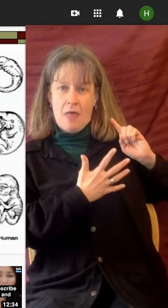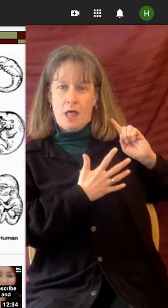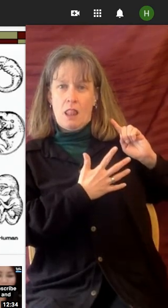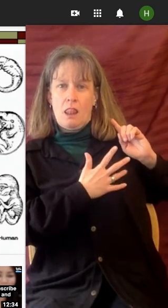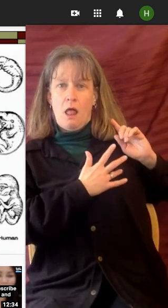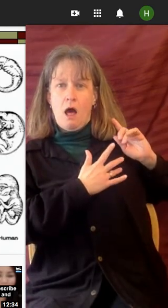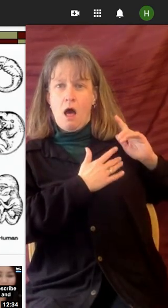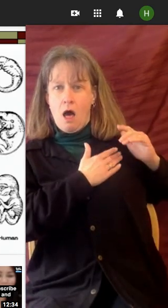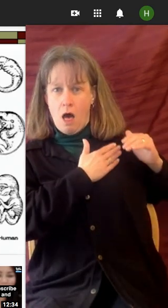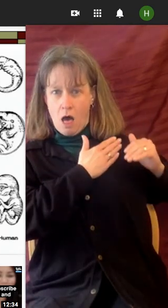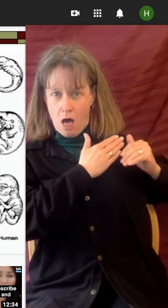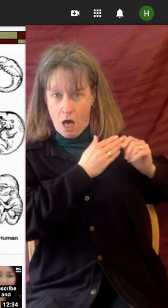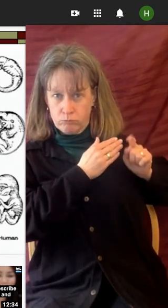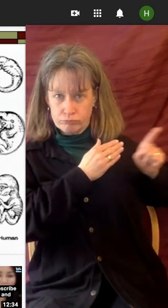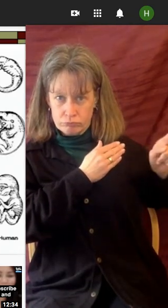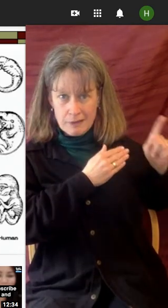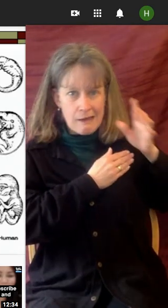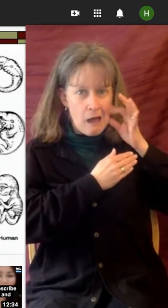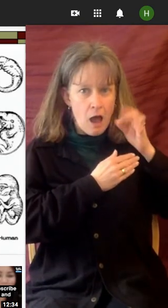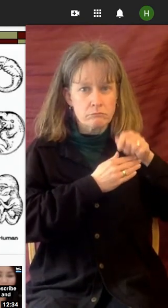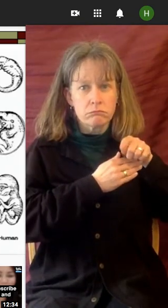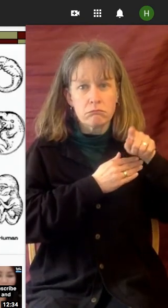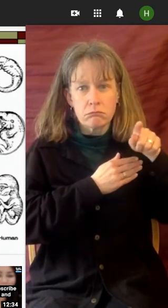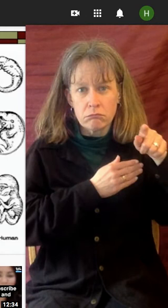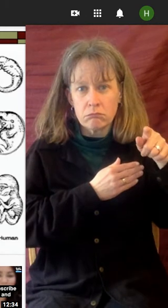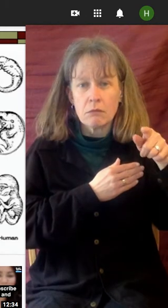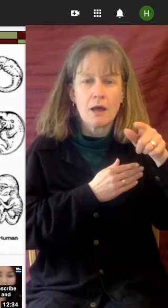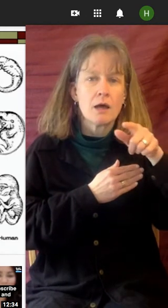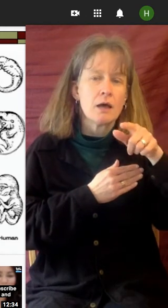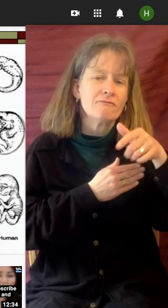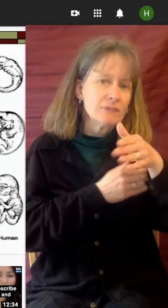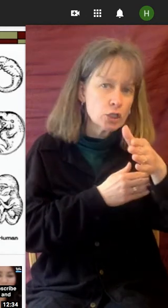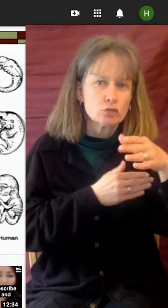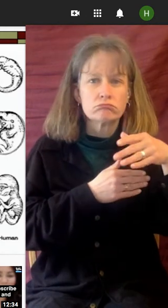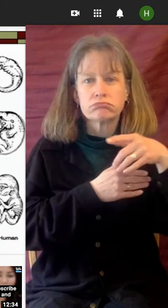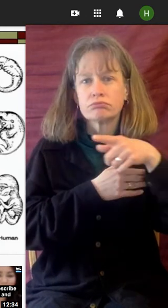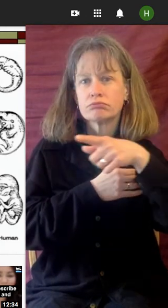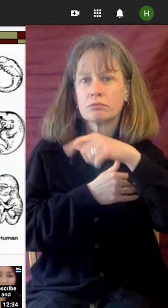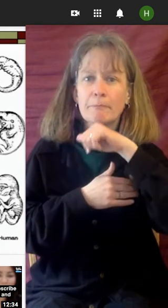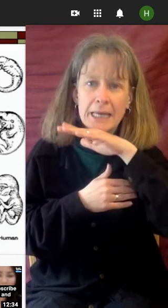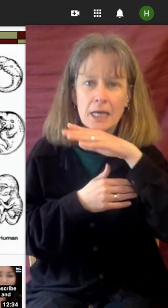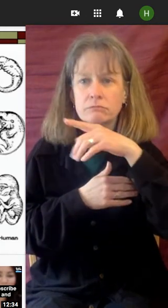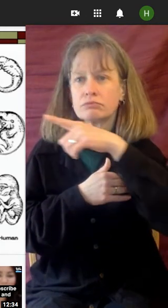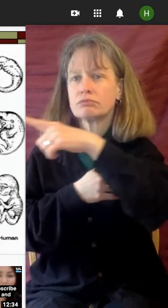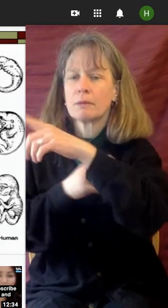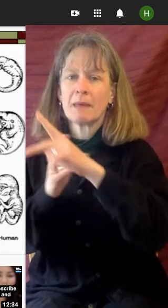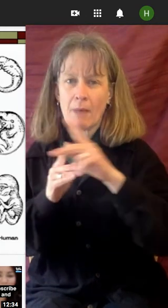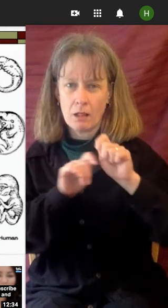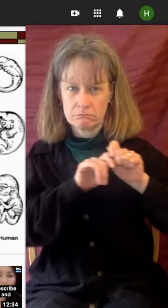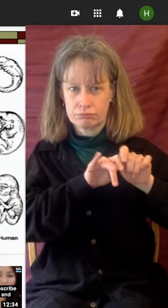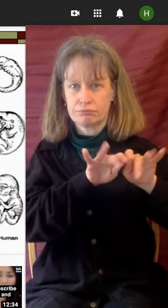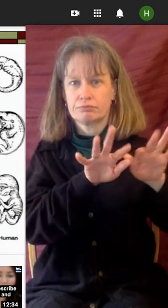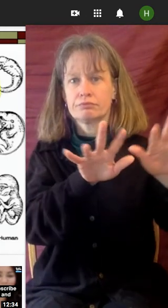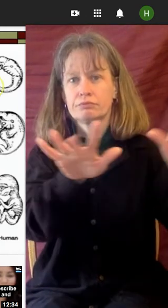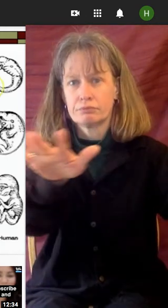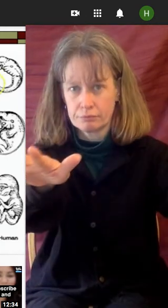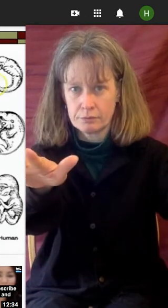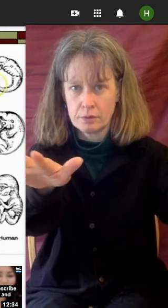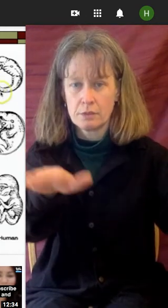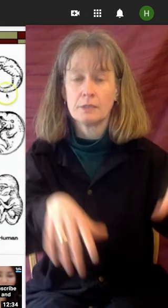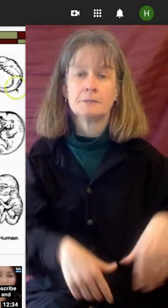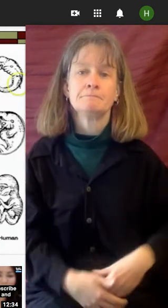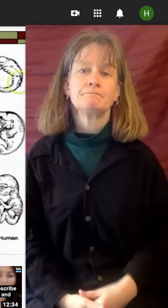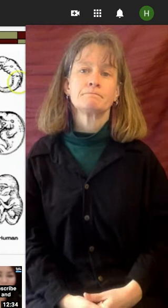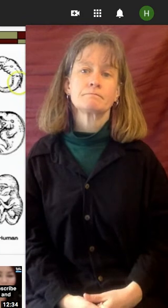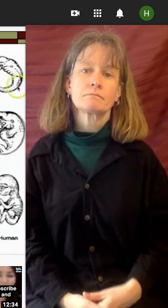looking different as we do today. Also, notice that